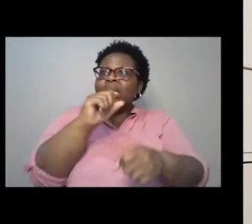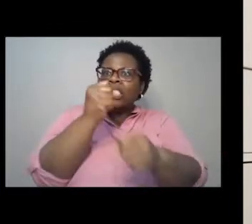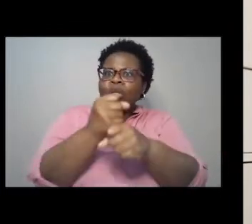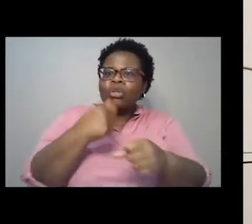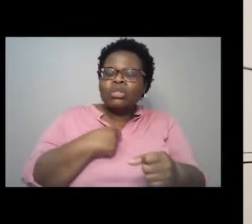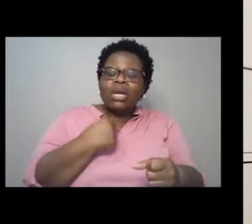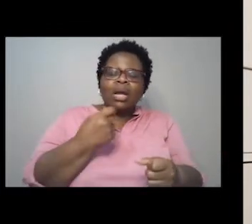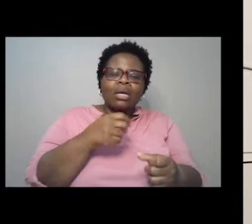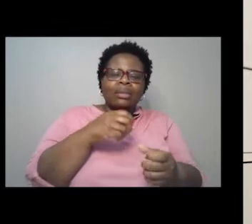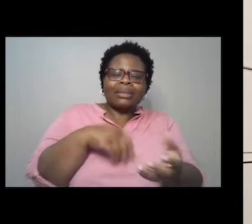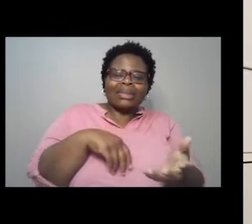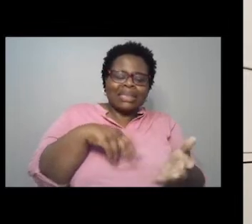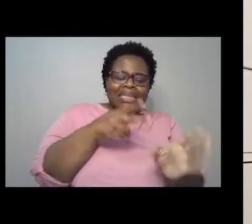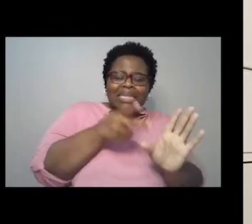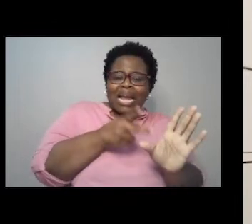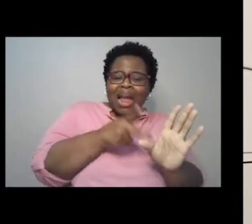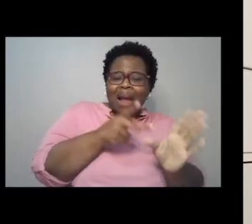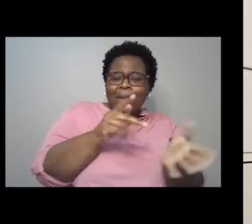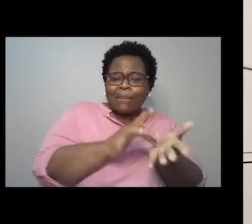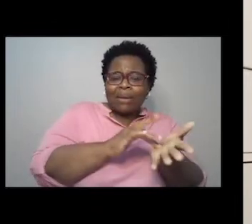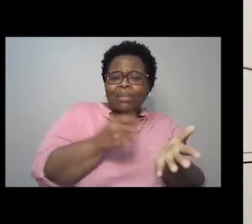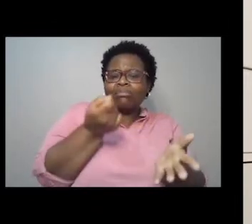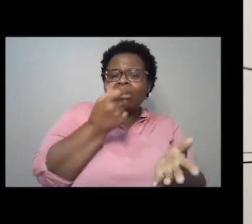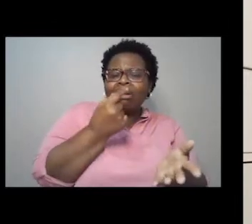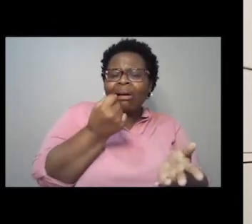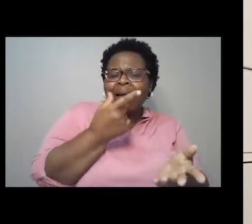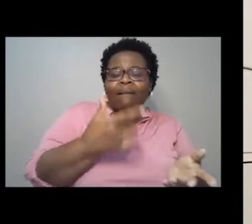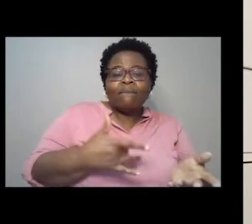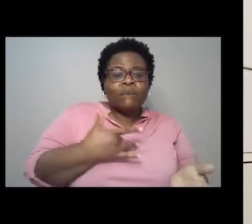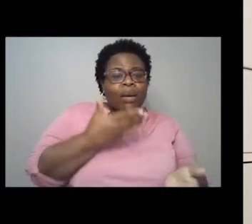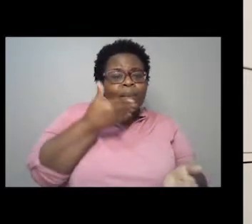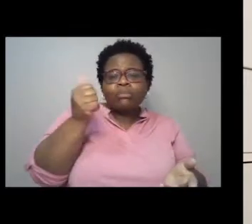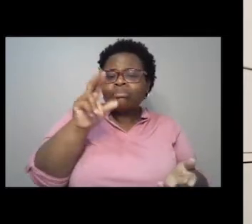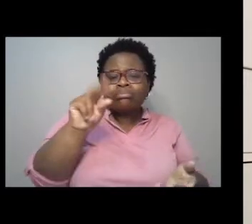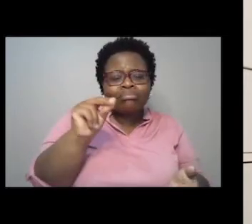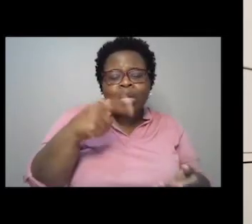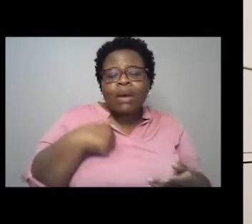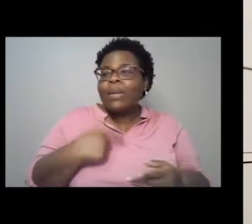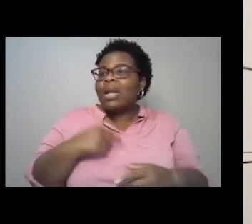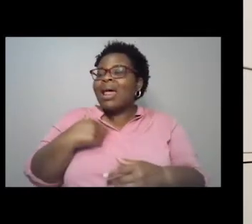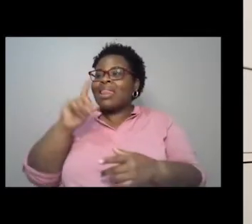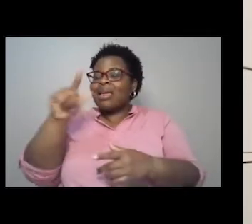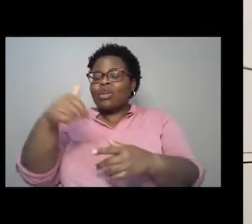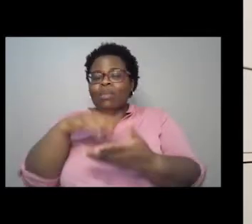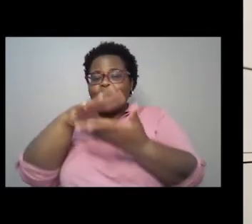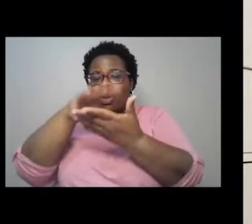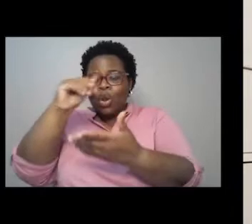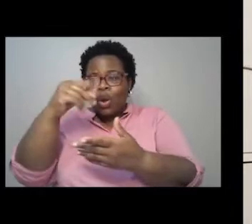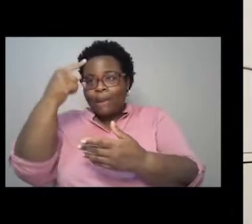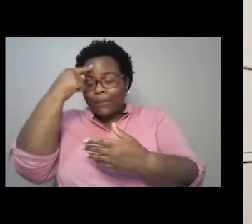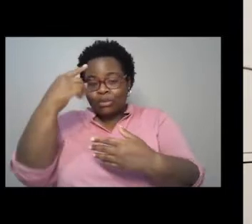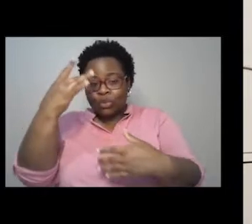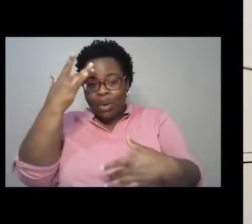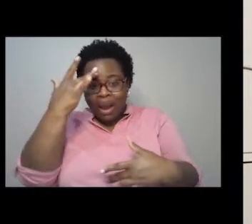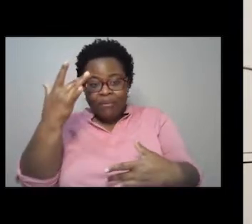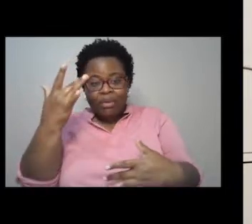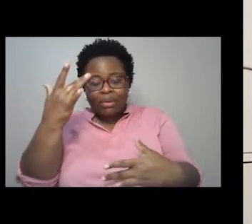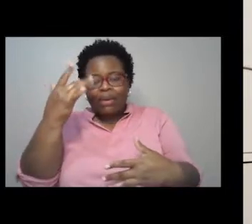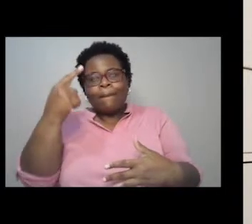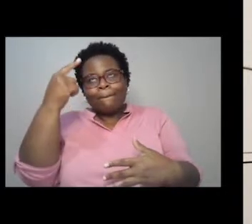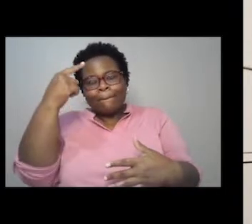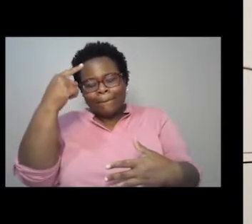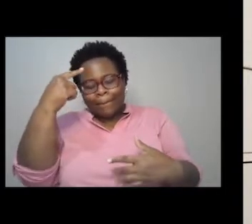without feeling any better. When I learned about the other ways to understand mental health problems and the challenges we face as